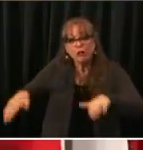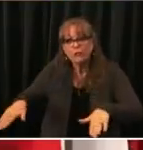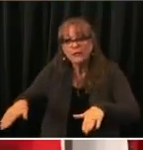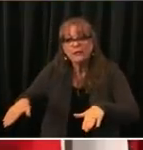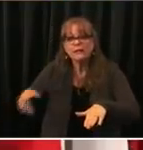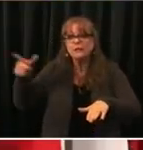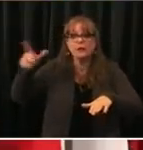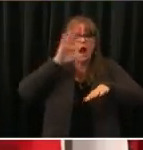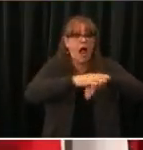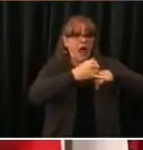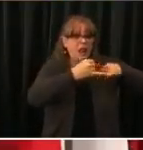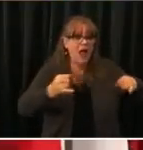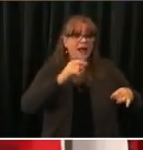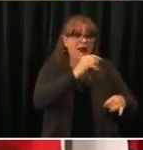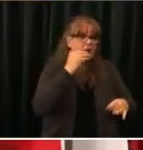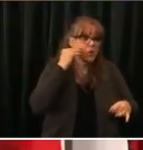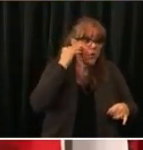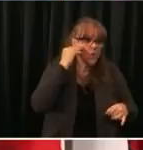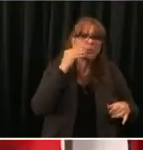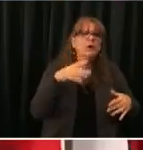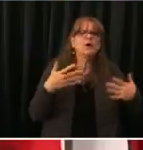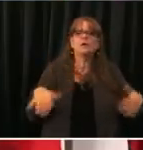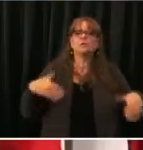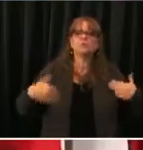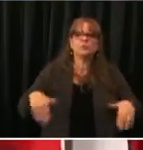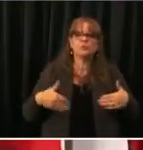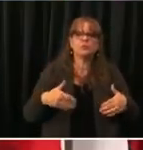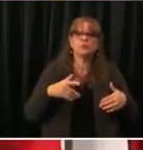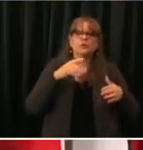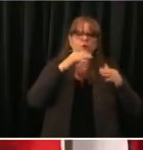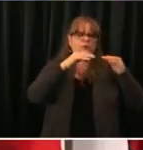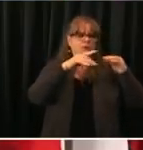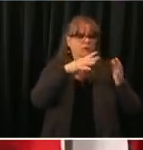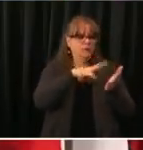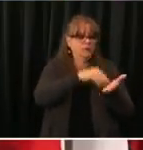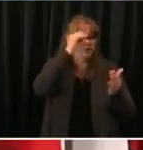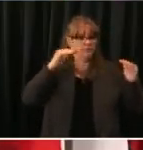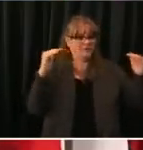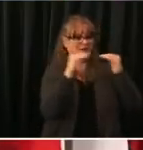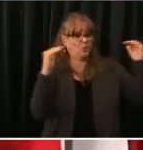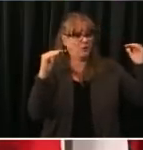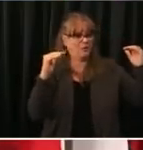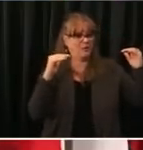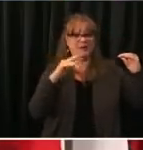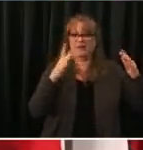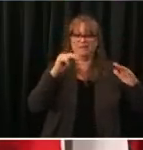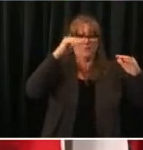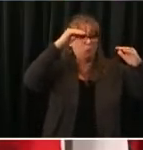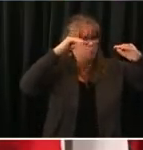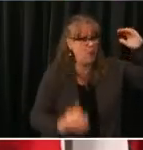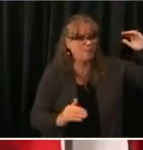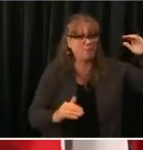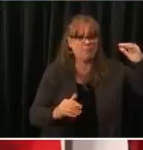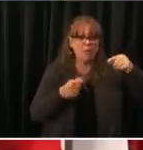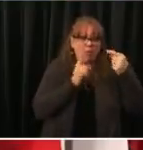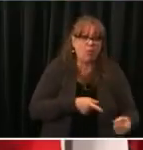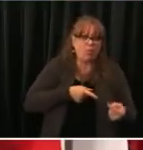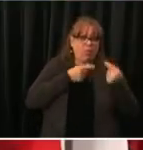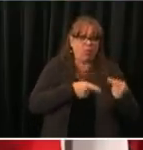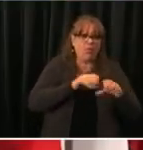only accentuated some of the existing inequities in education. But in addition to workplace